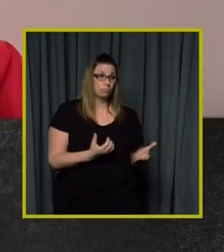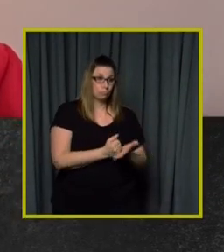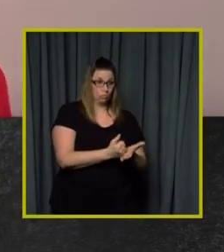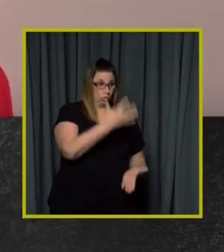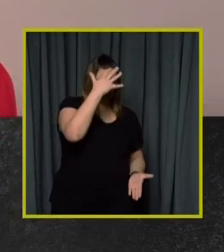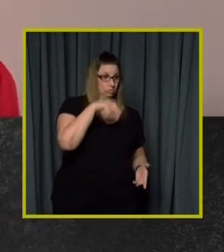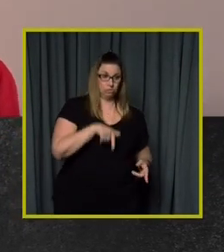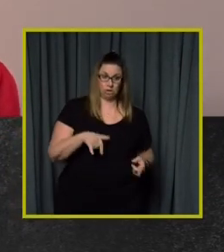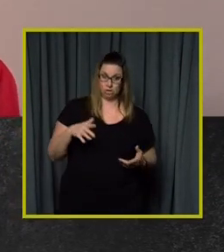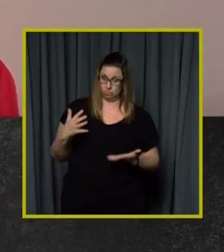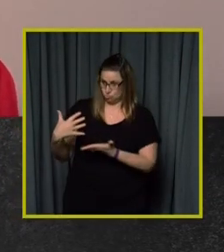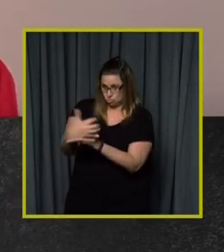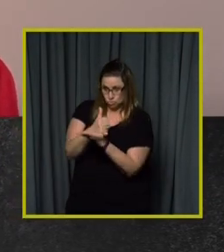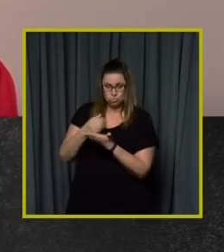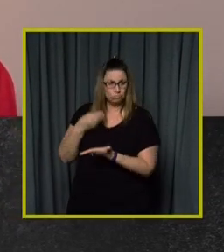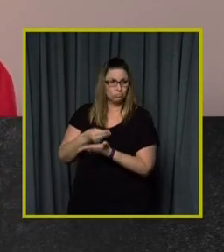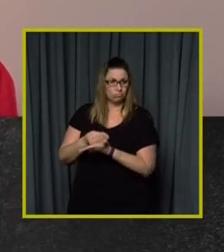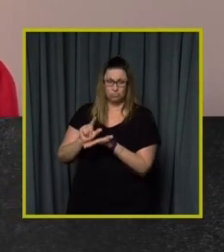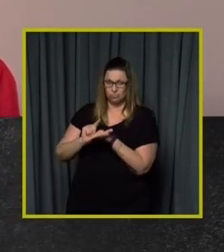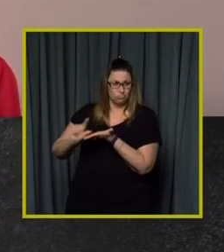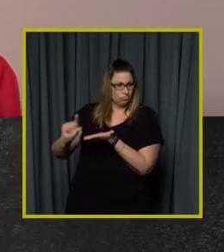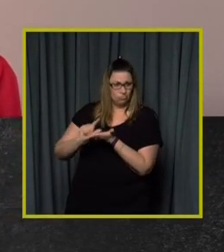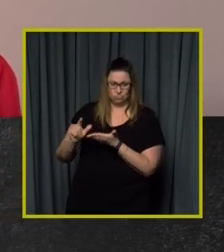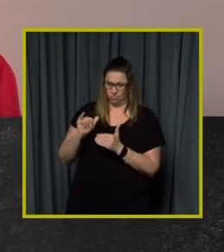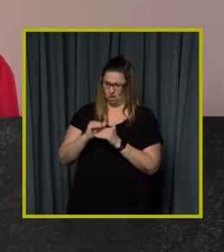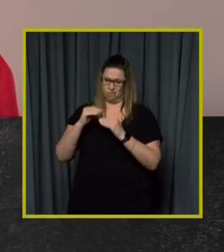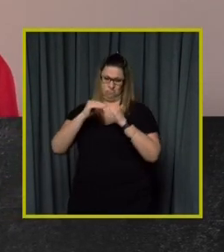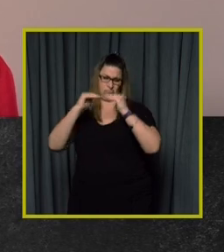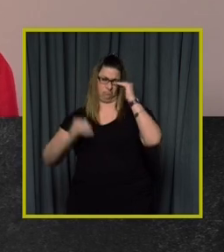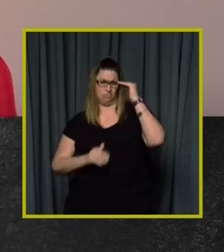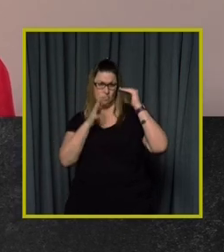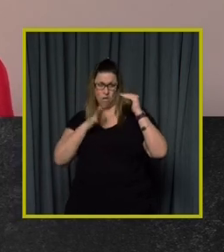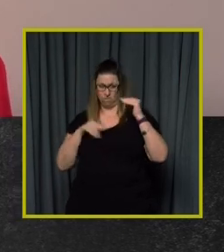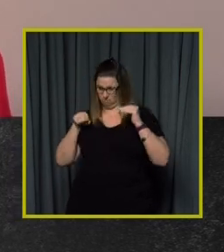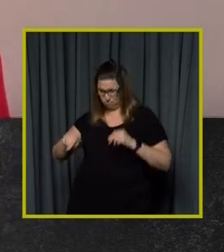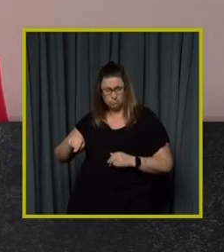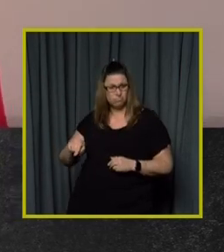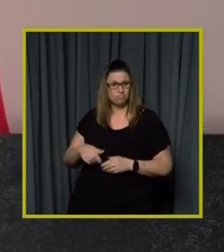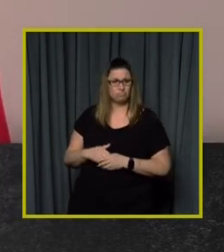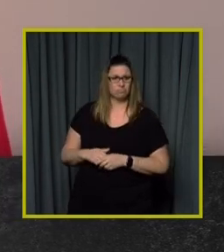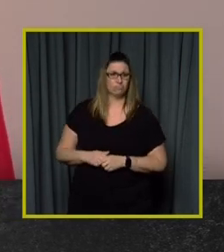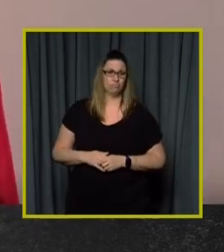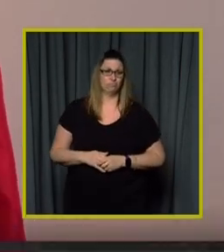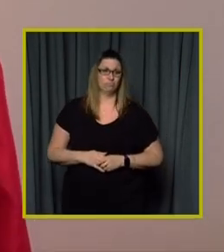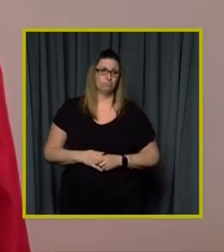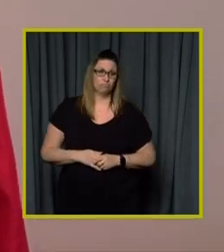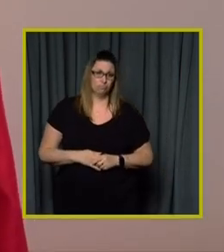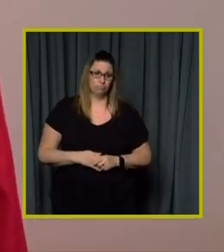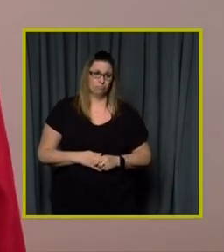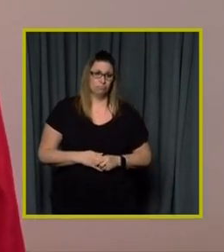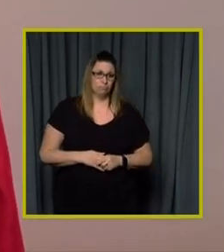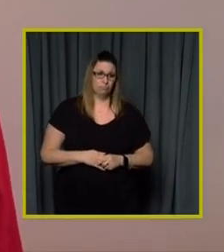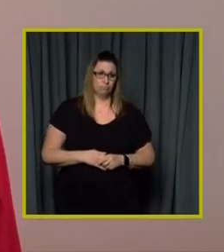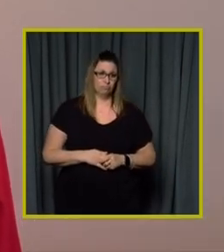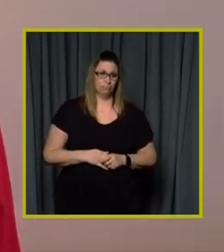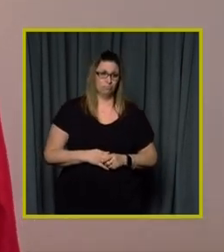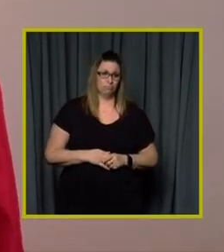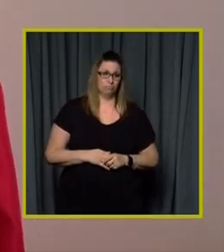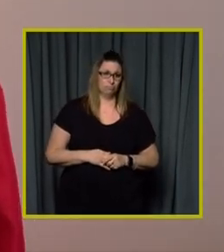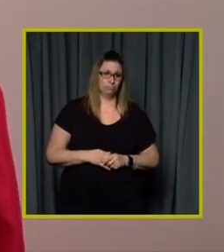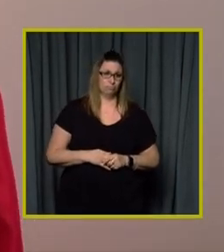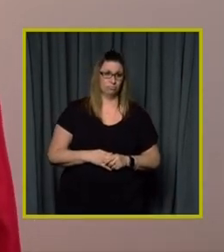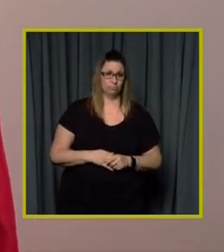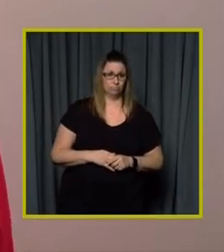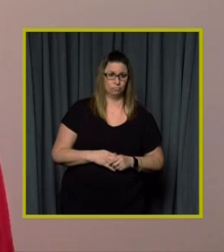Three-quarters of the people in the United States of America who are poor are